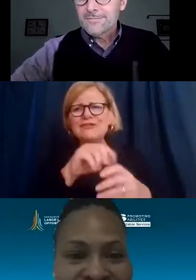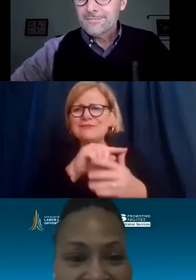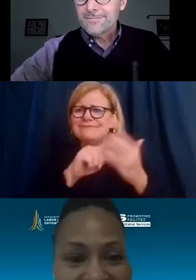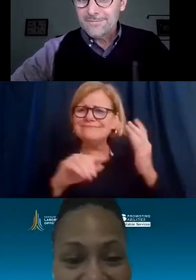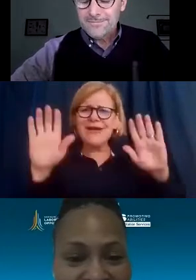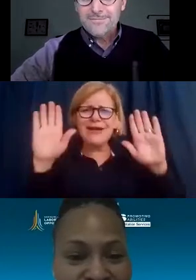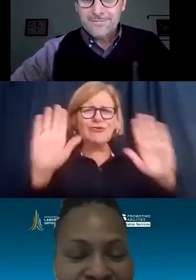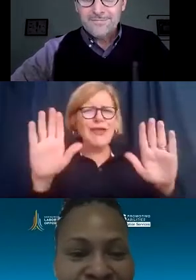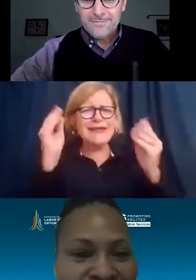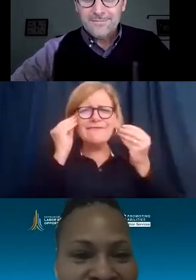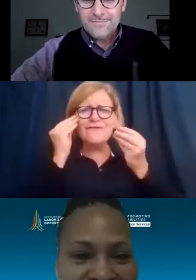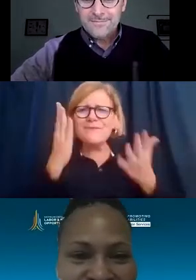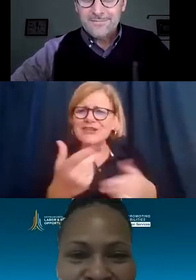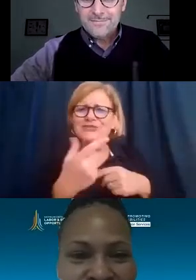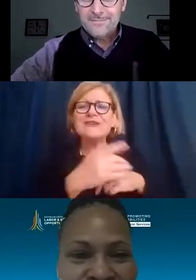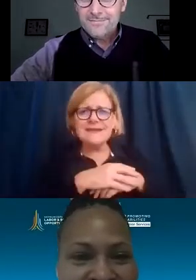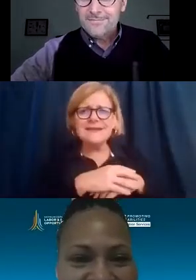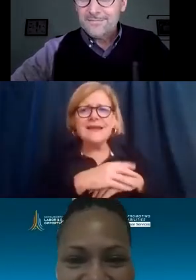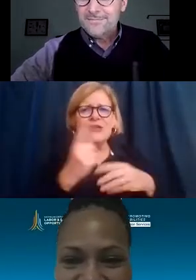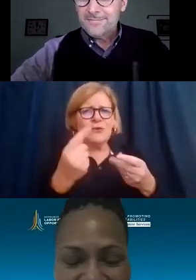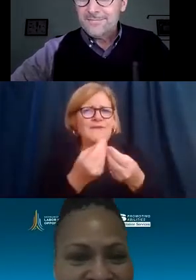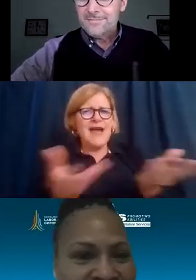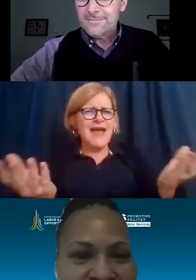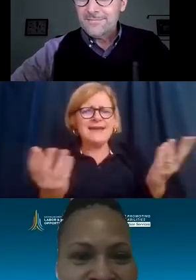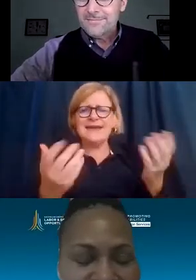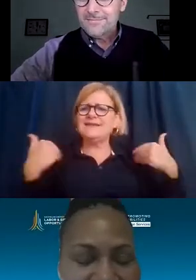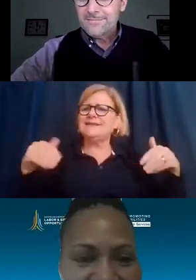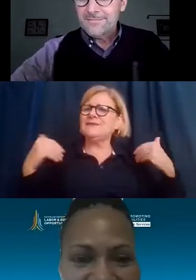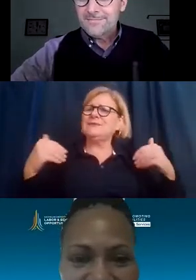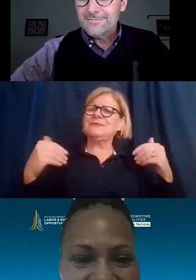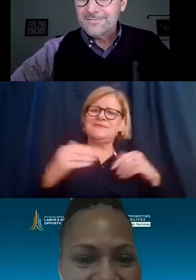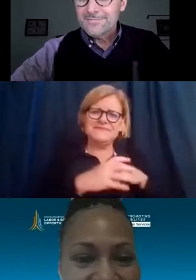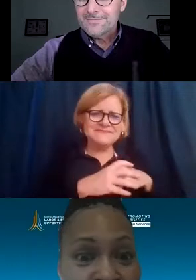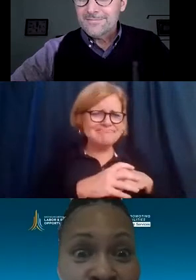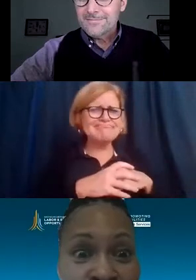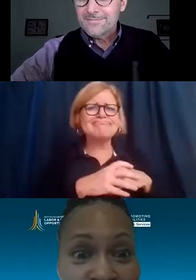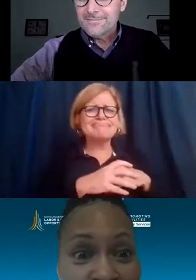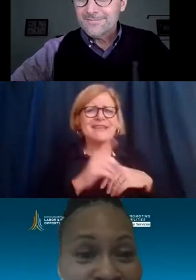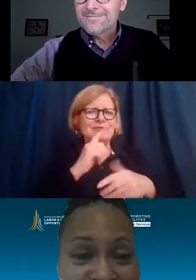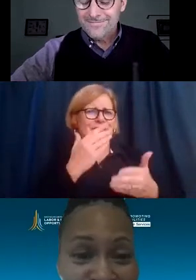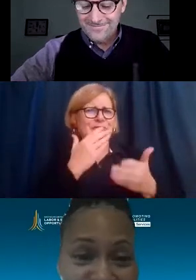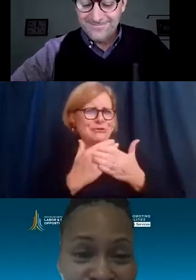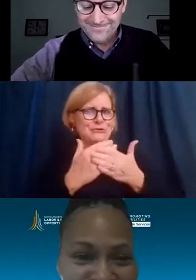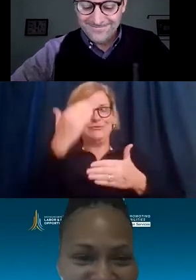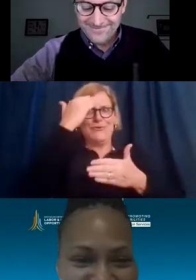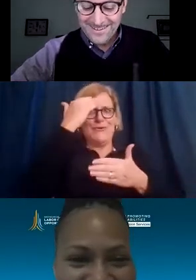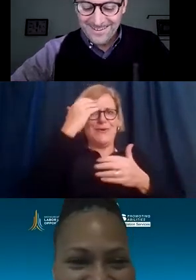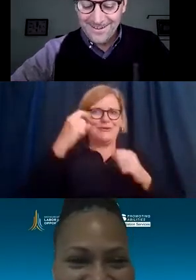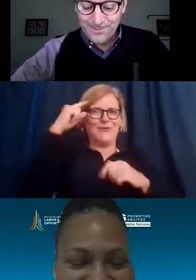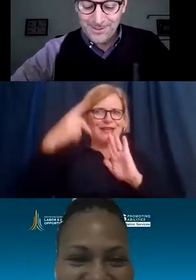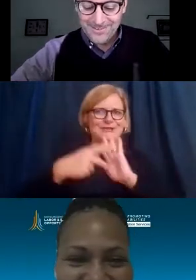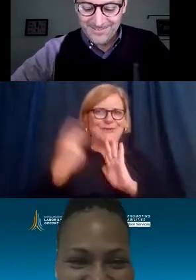great information that you've provided. Is just, it's really good to know. It makes you think twice.